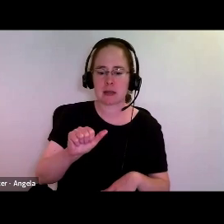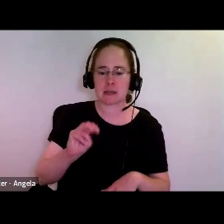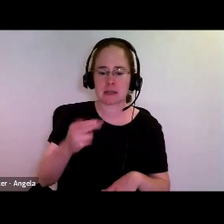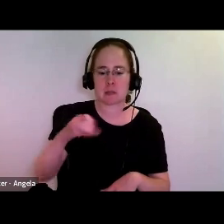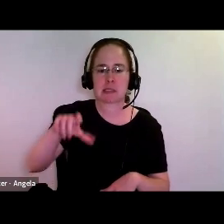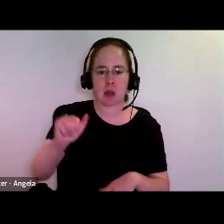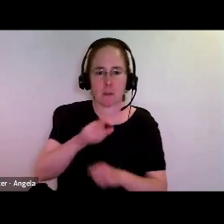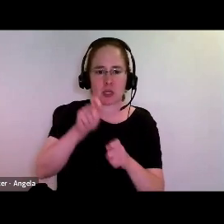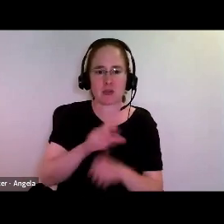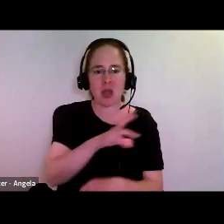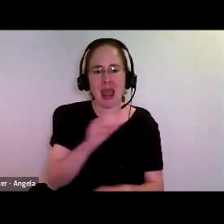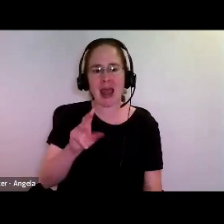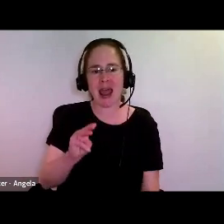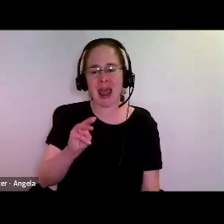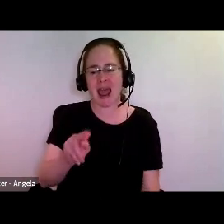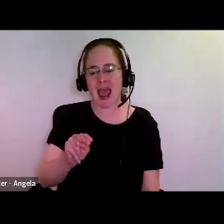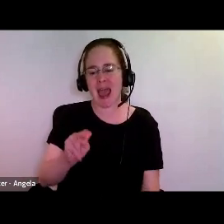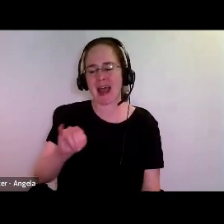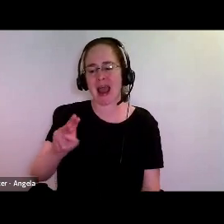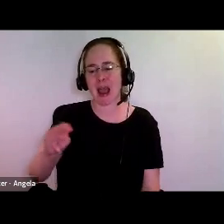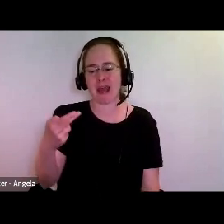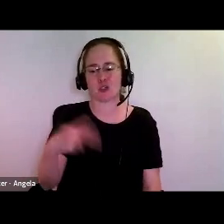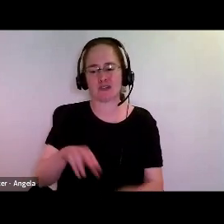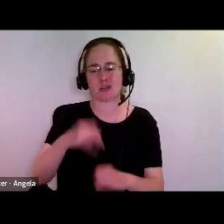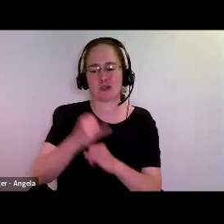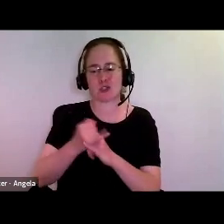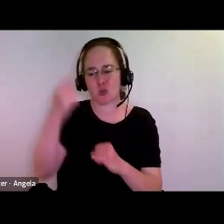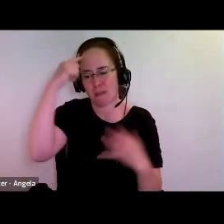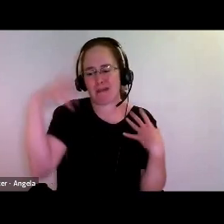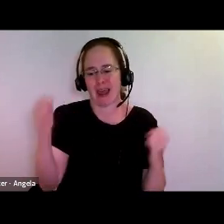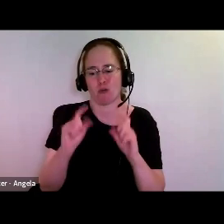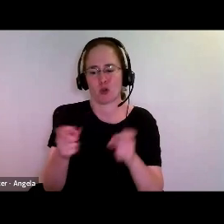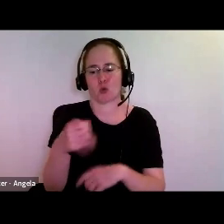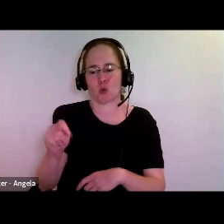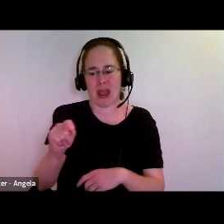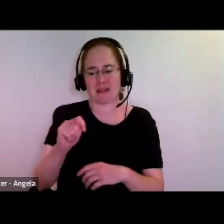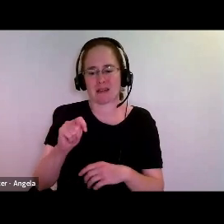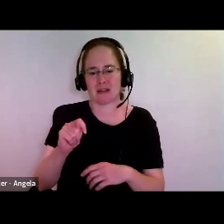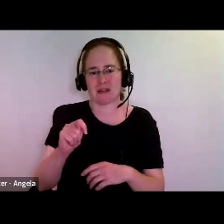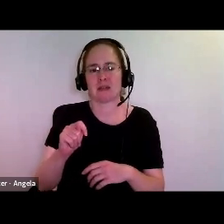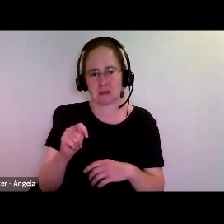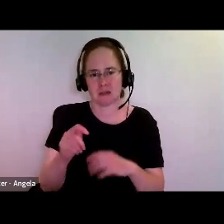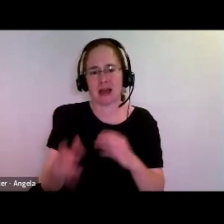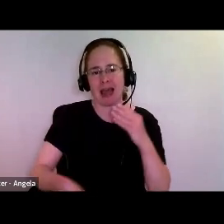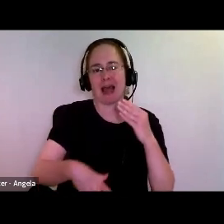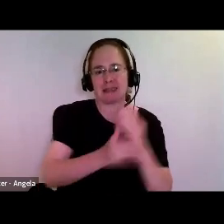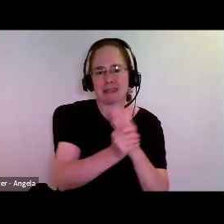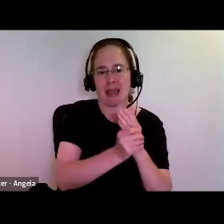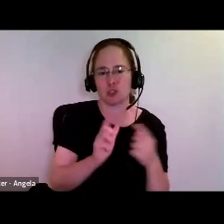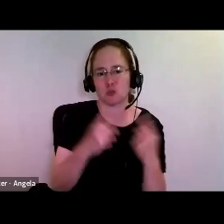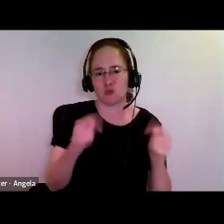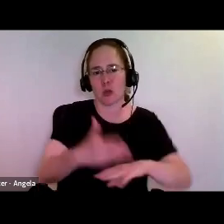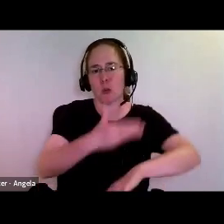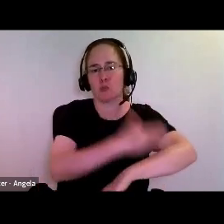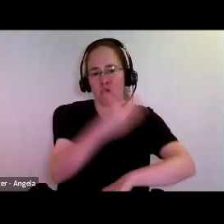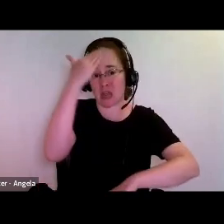And there is an NIMH, National Institute of Mental Health, grant cycle that's attached to it to try to improve